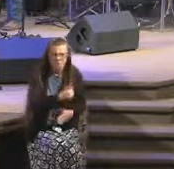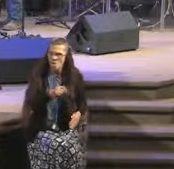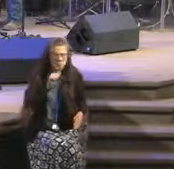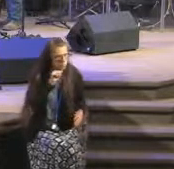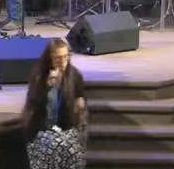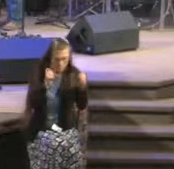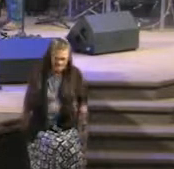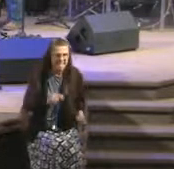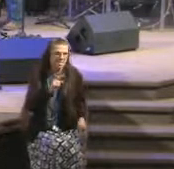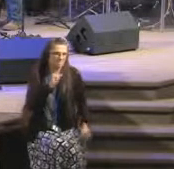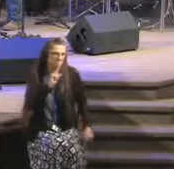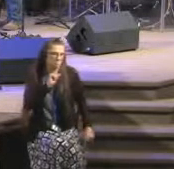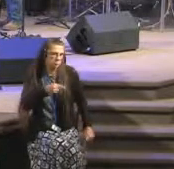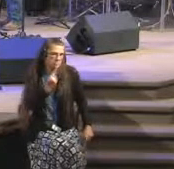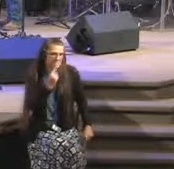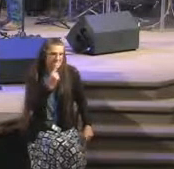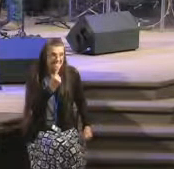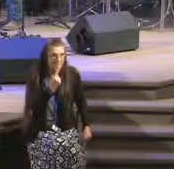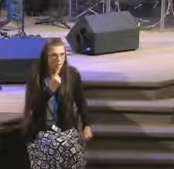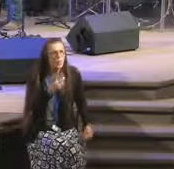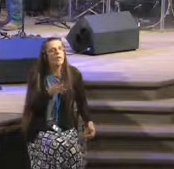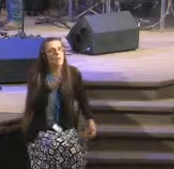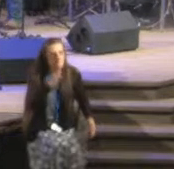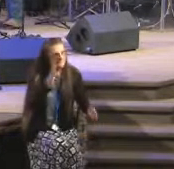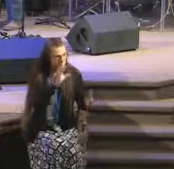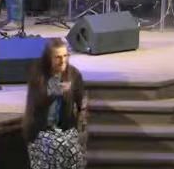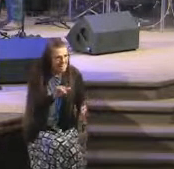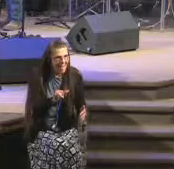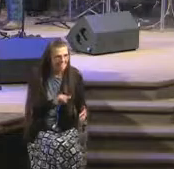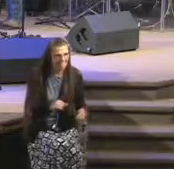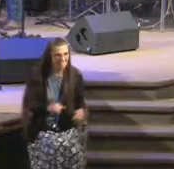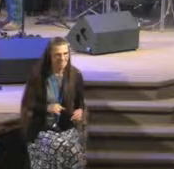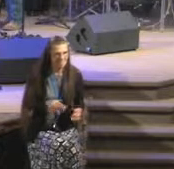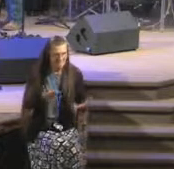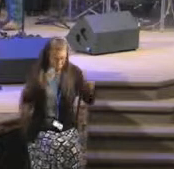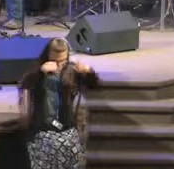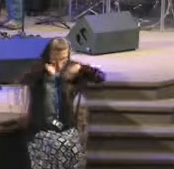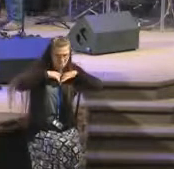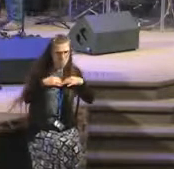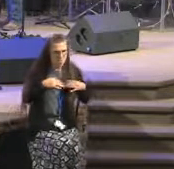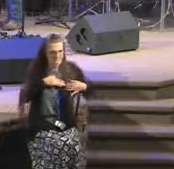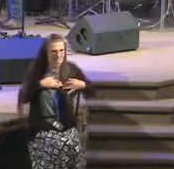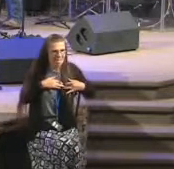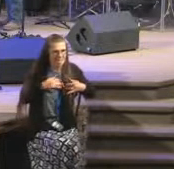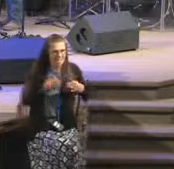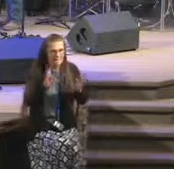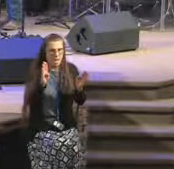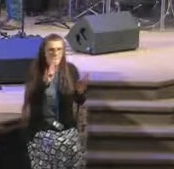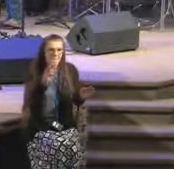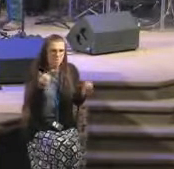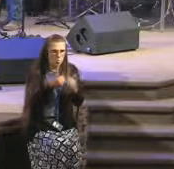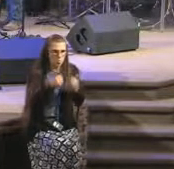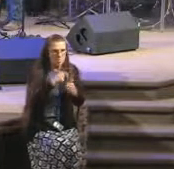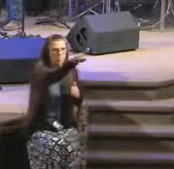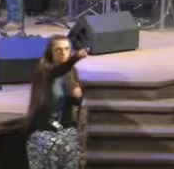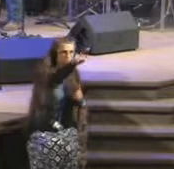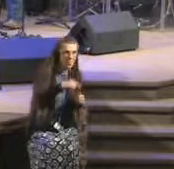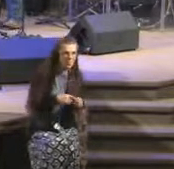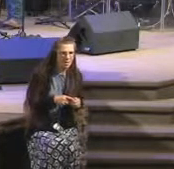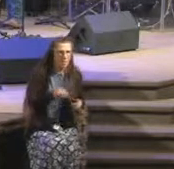can't just say it. We have to act like it. It's got to be in our DNA. It's got to be with us when we leave here and go out there. You